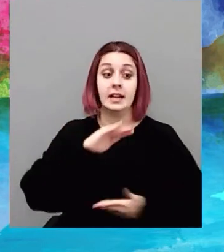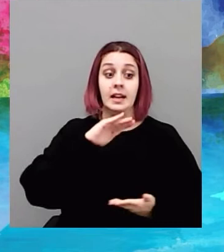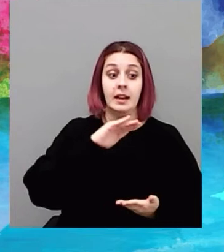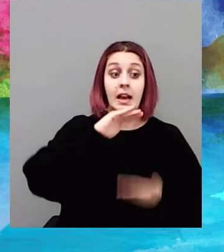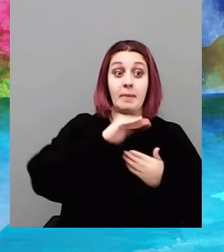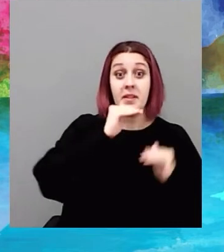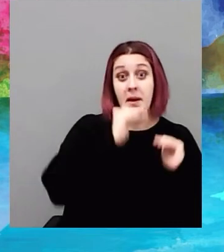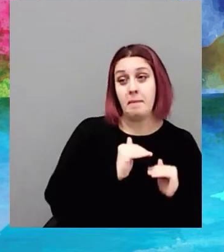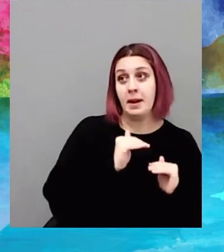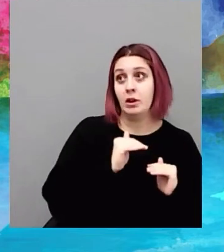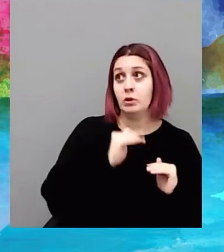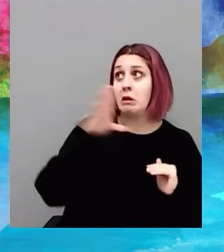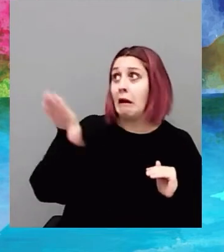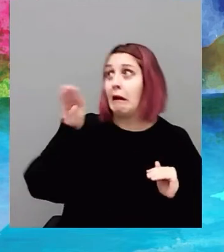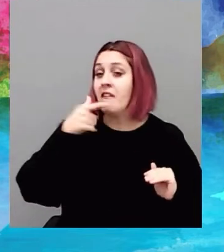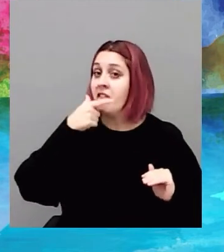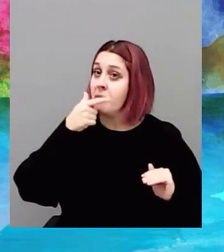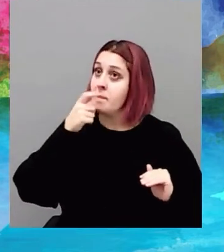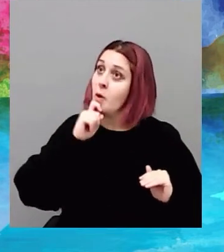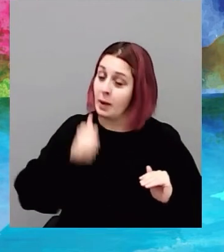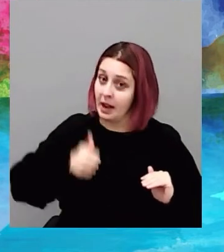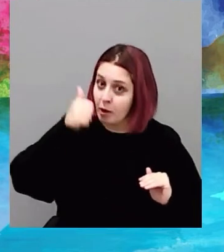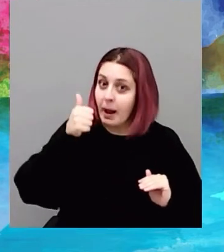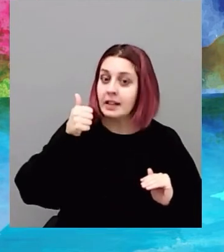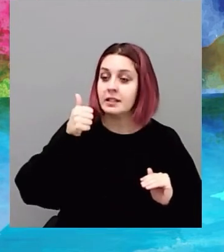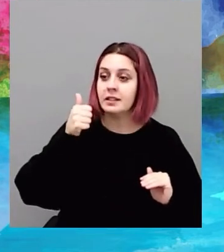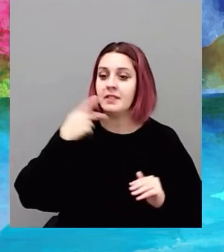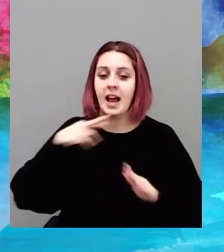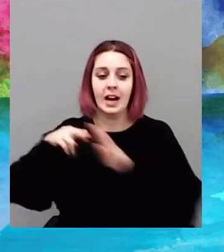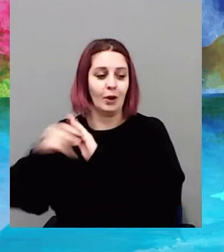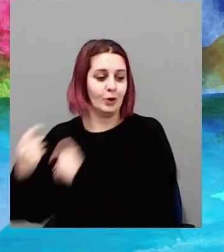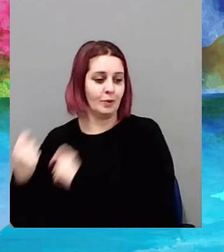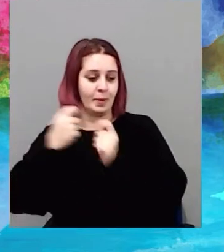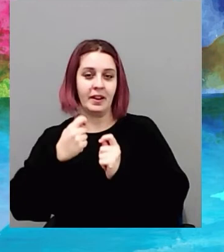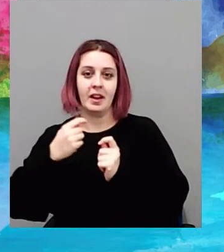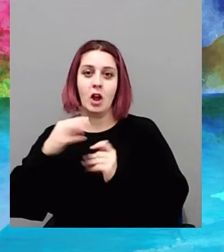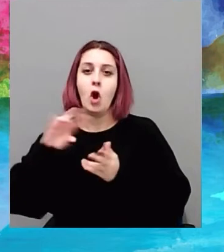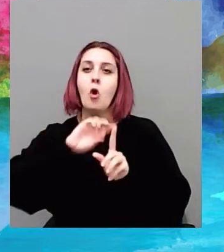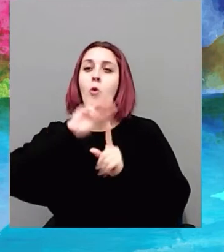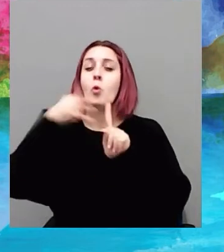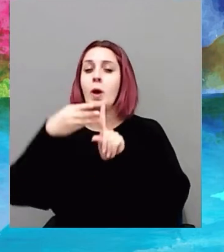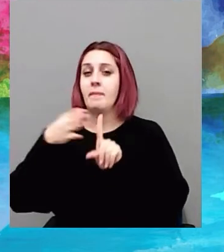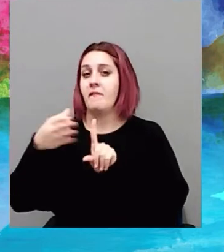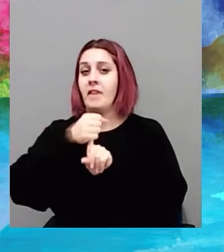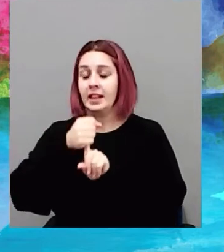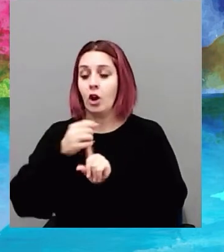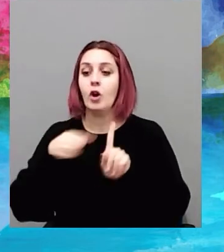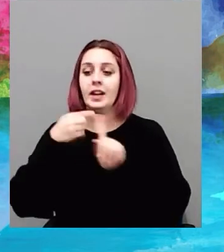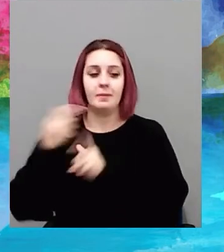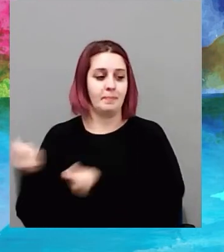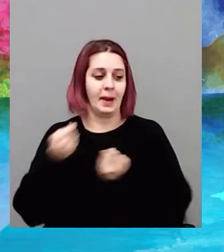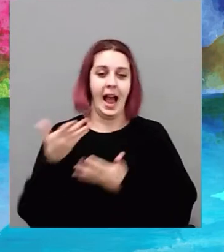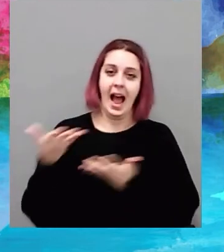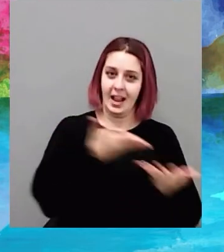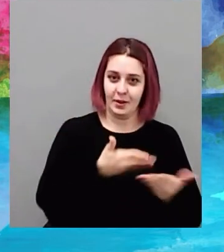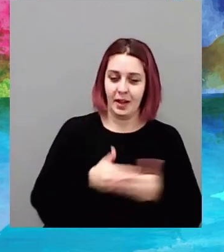different capacities, different disabilities, and the number of resources then that the wayfinding